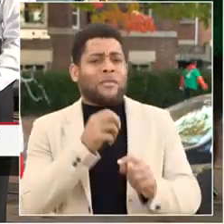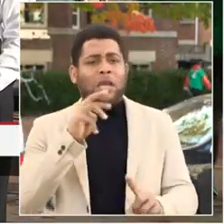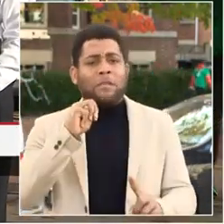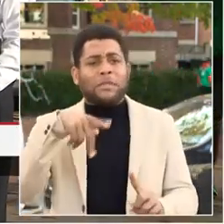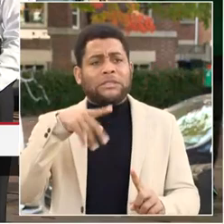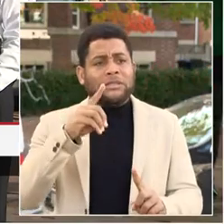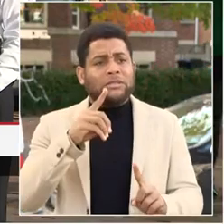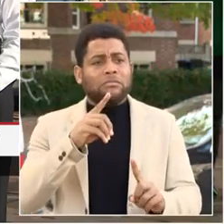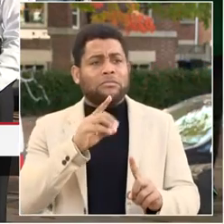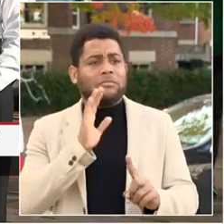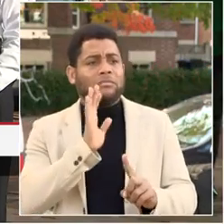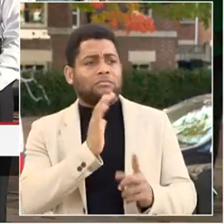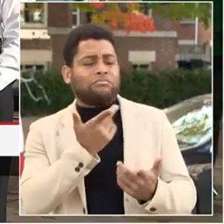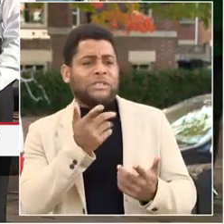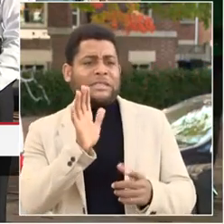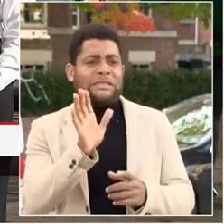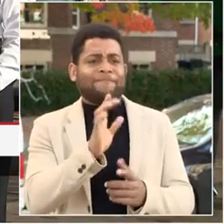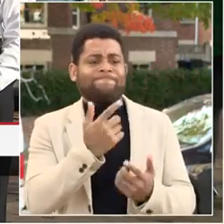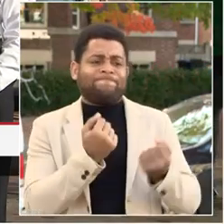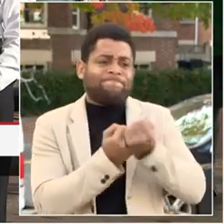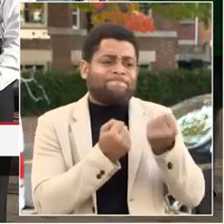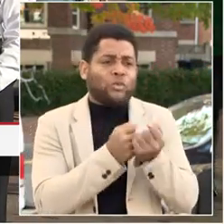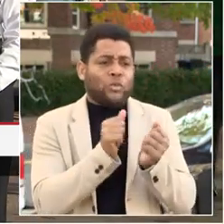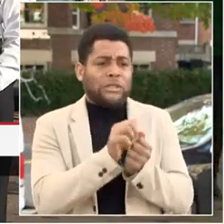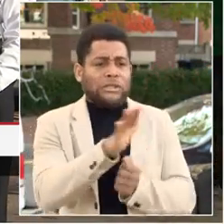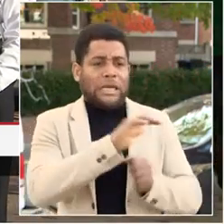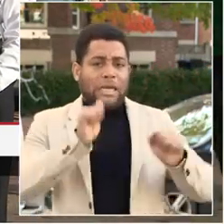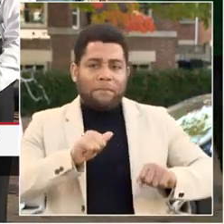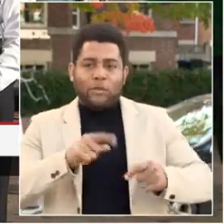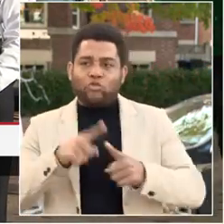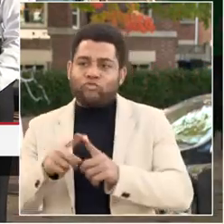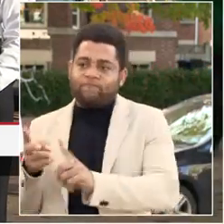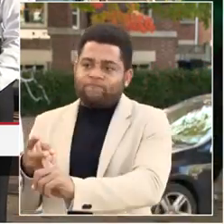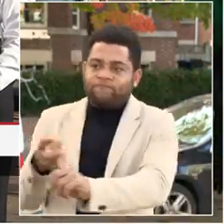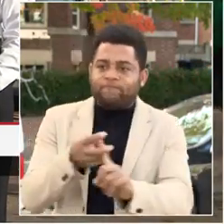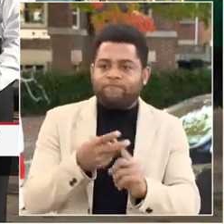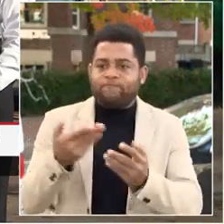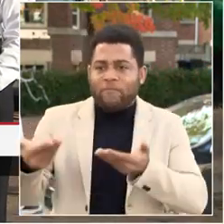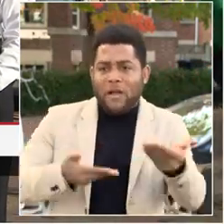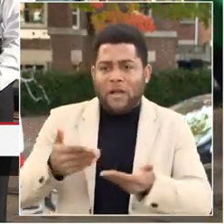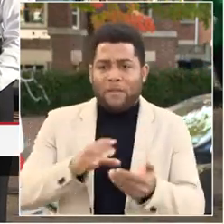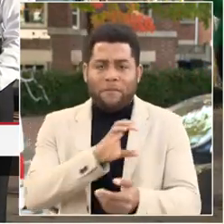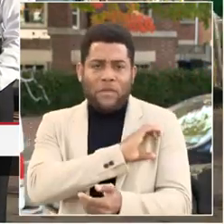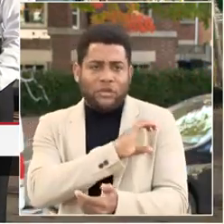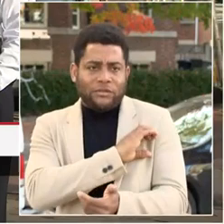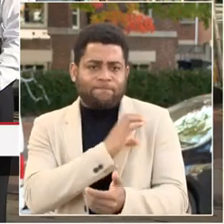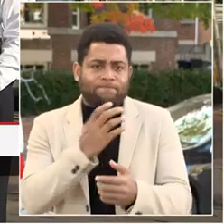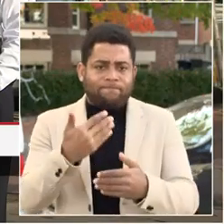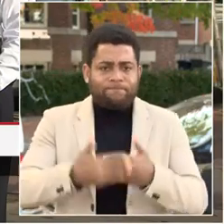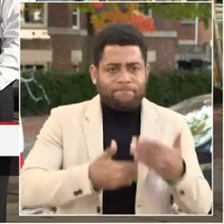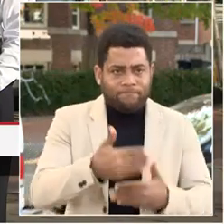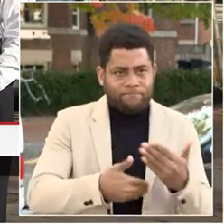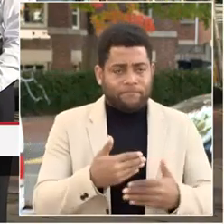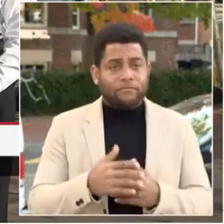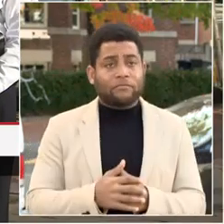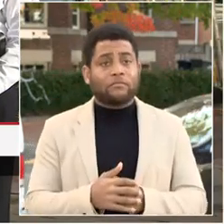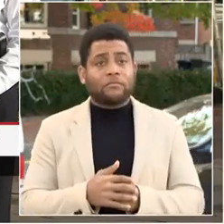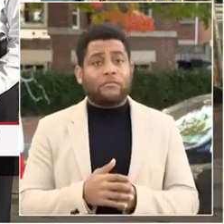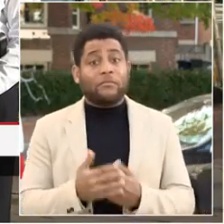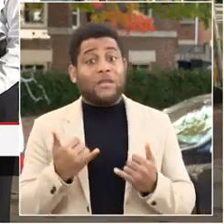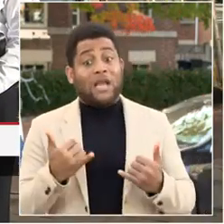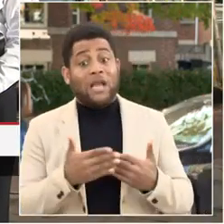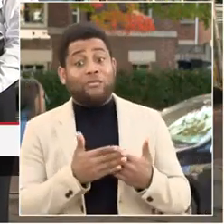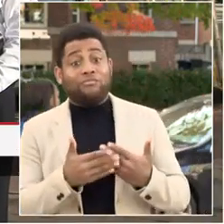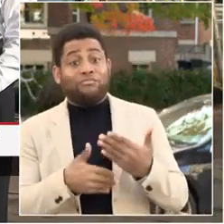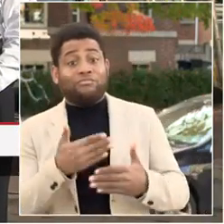recruit, and retain great officers. So some of the changes proposed are just common